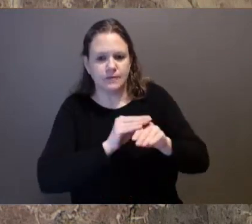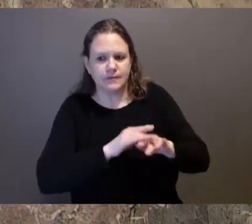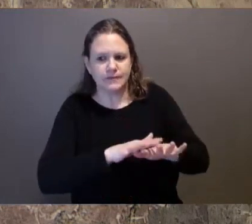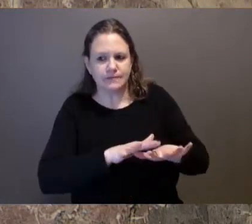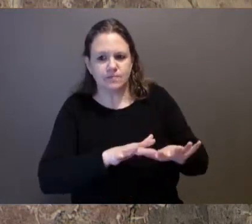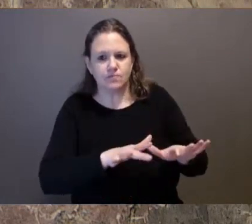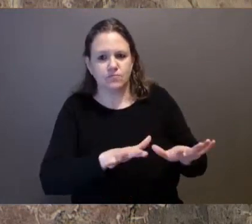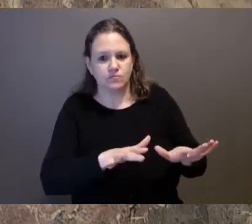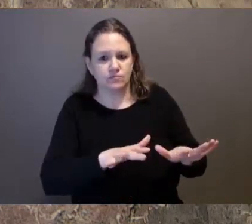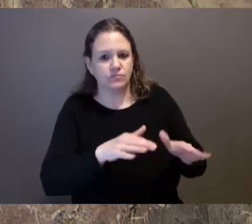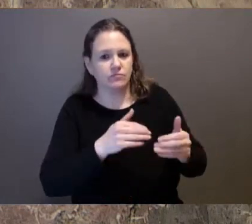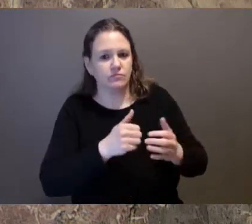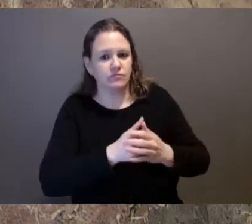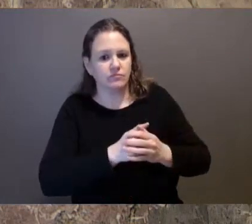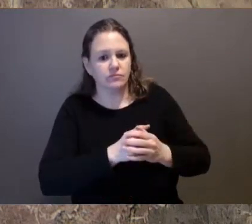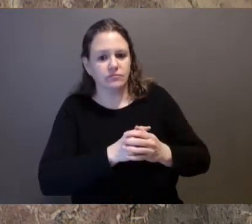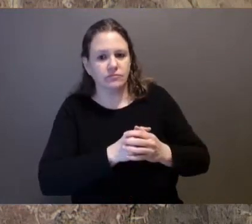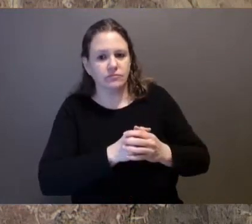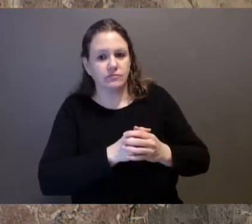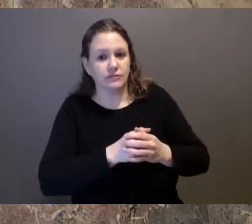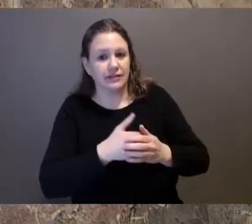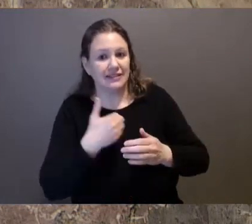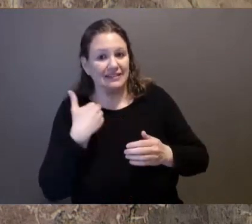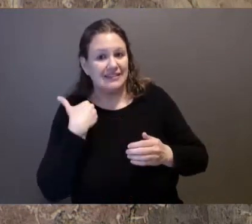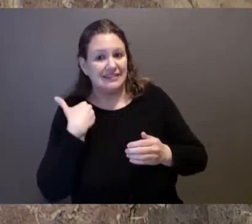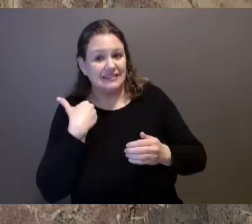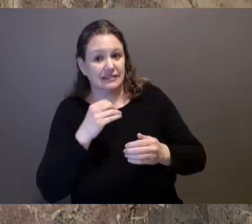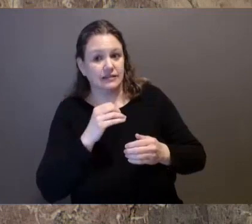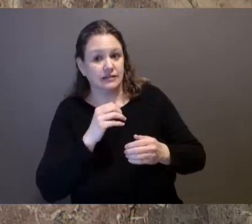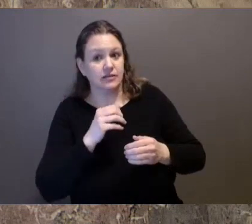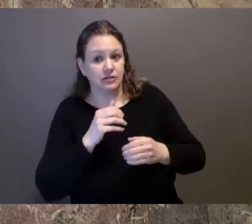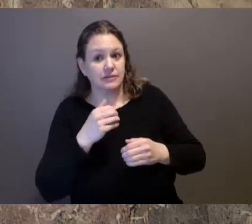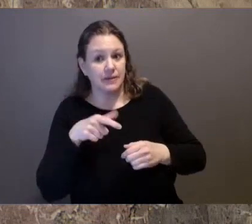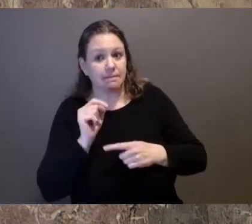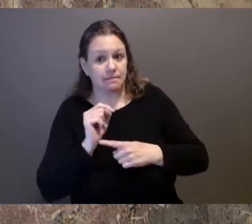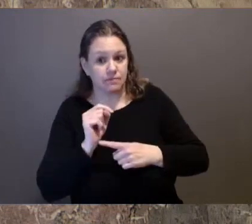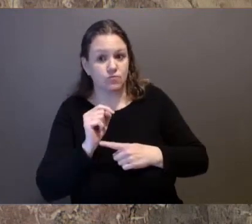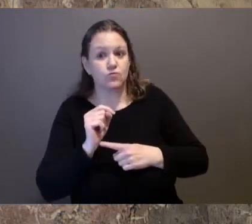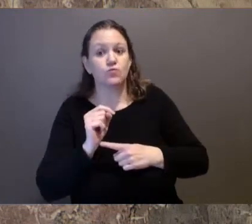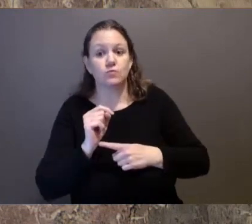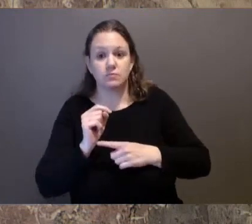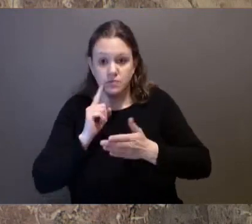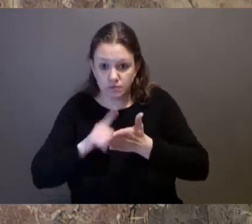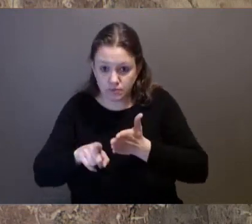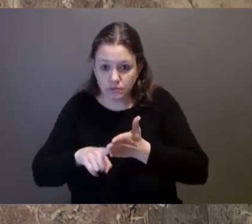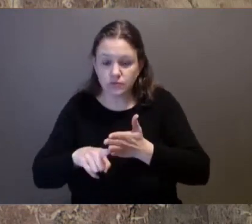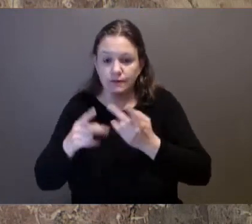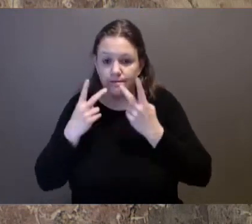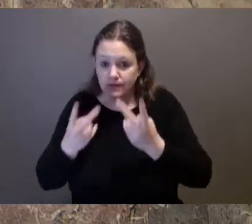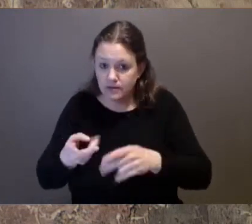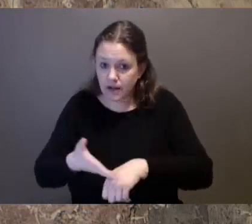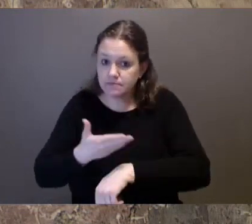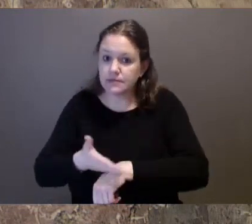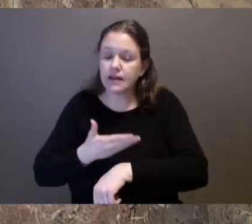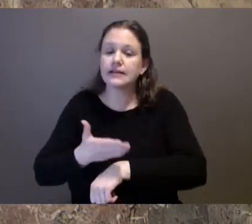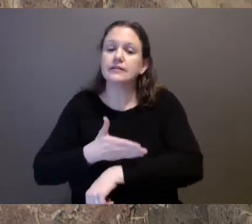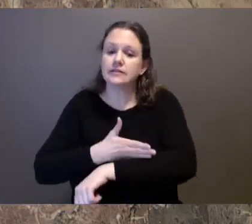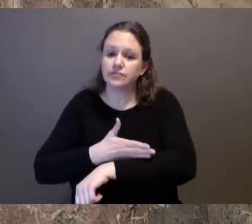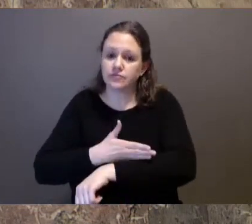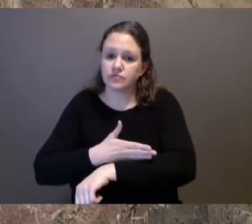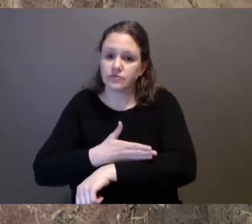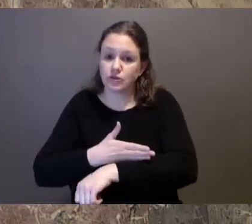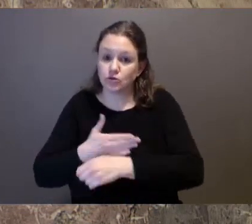and determined that improvements had been made. We are not currently considering additional amendments to the